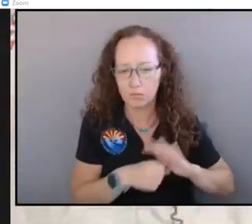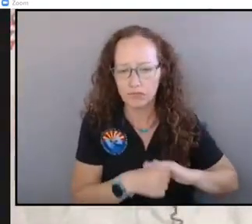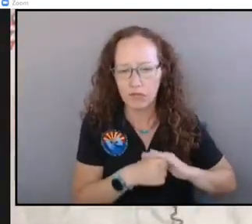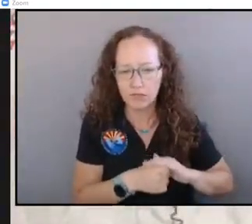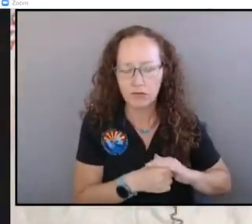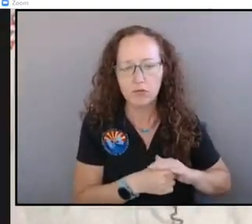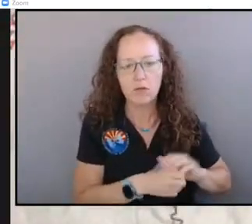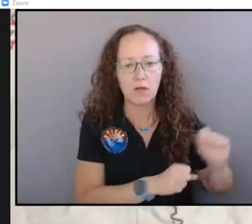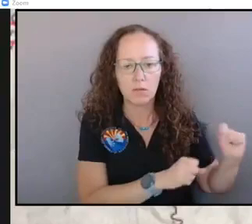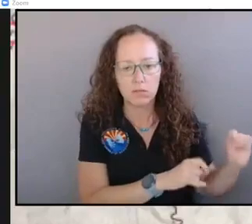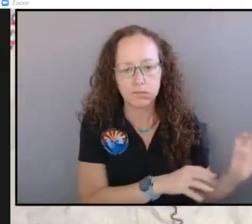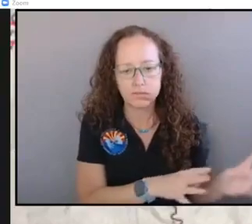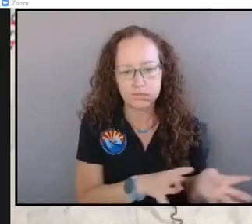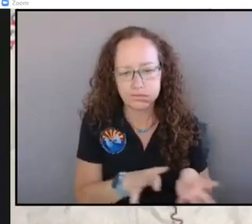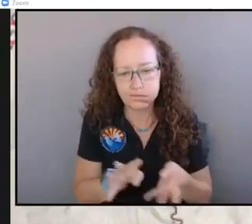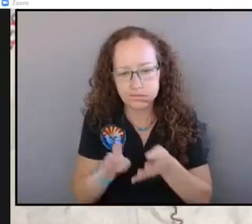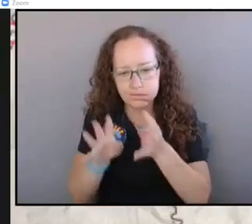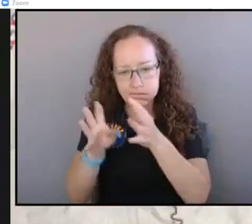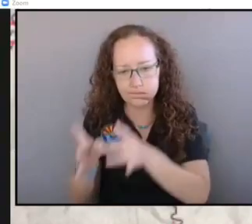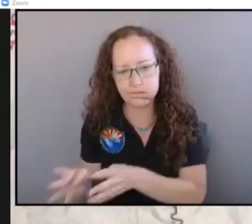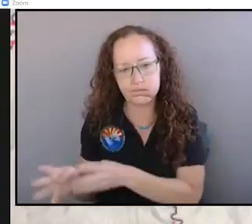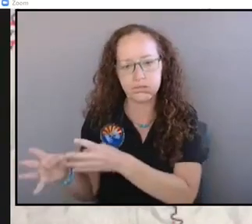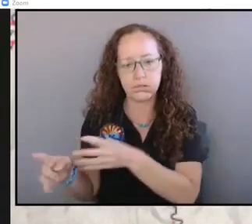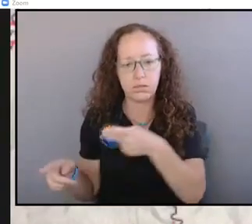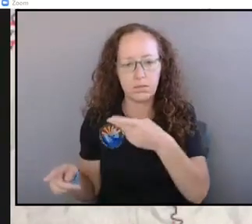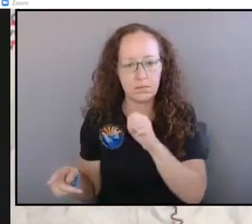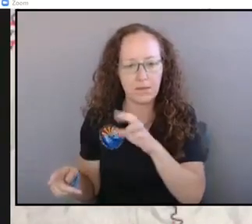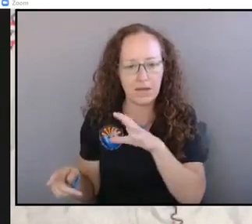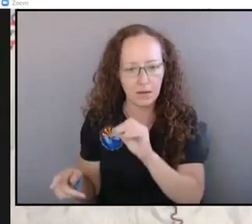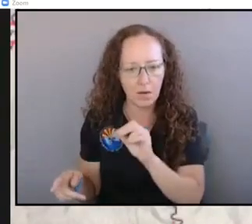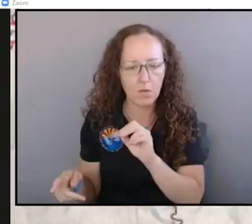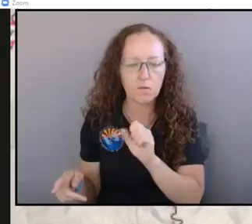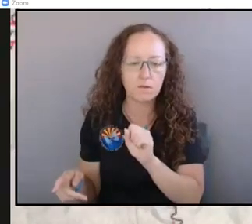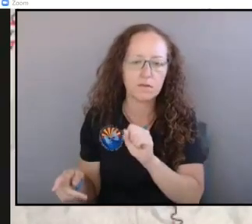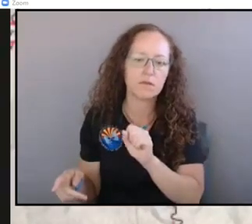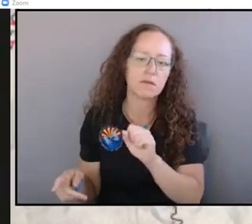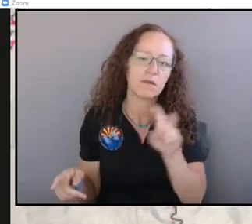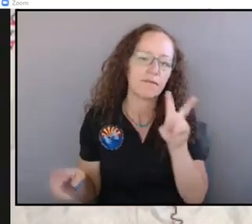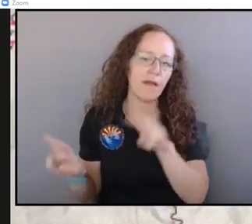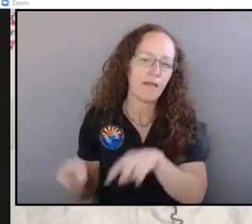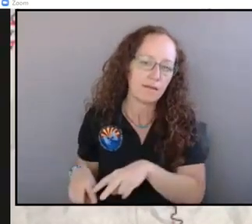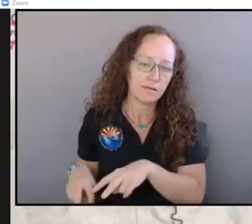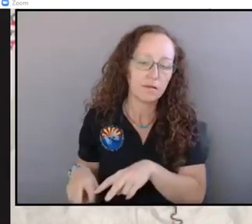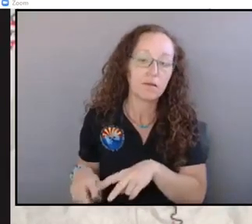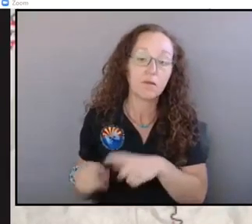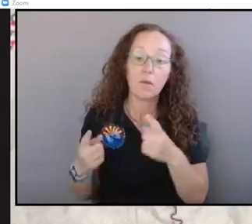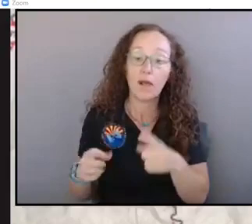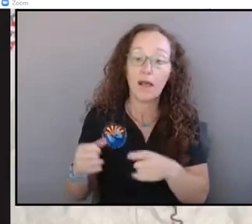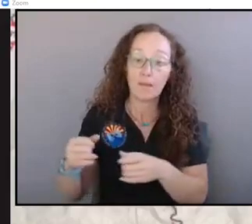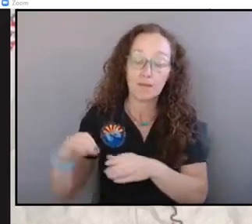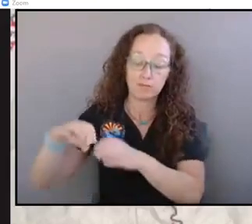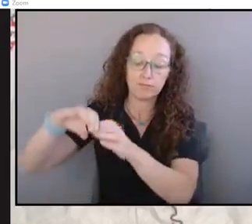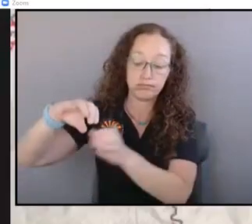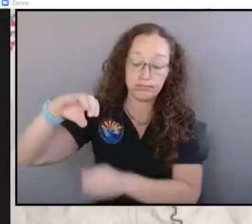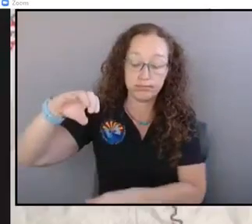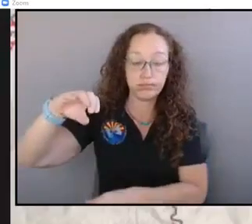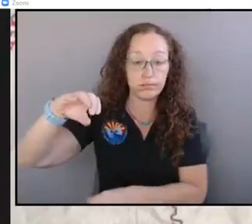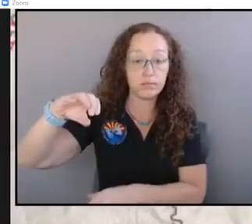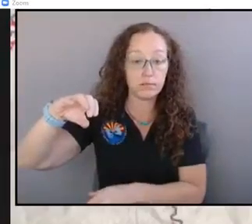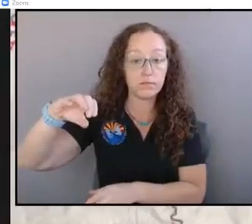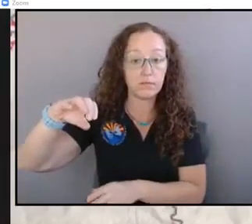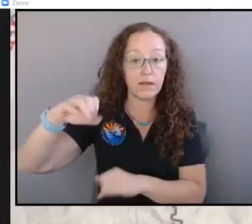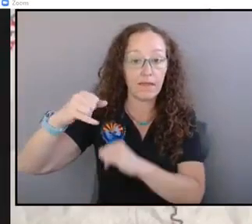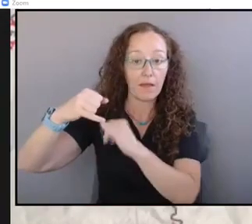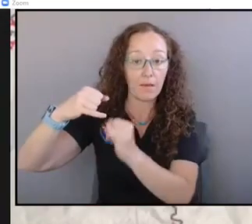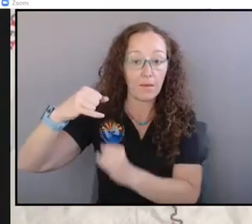Valley. What occurred is those winds hit this line over here on the west side, and we had an